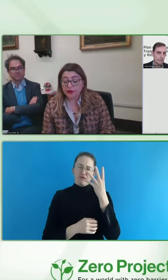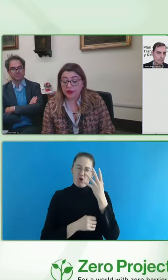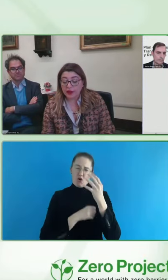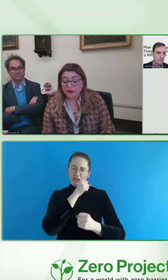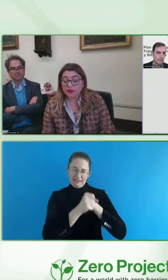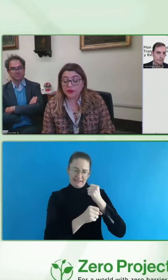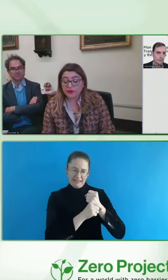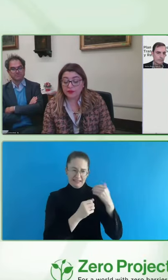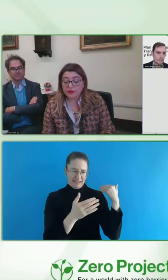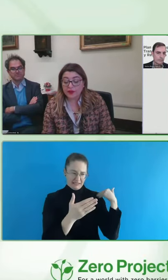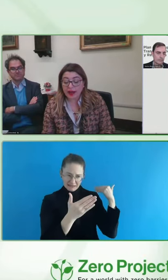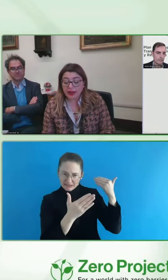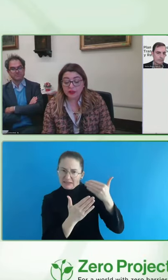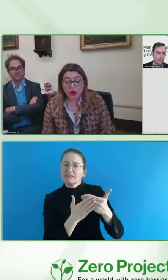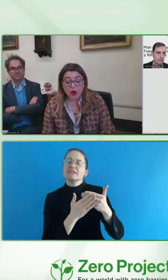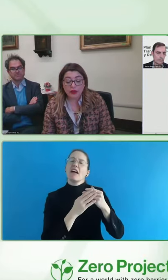country,